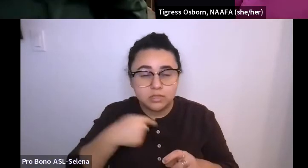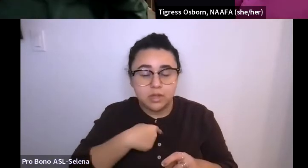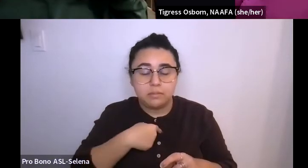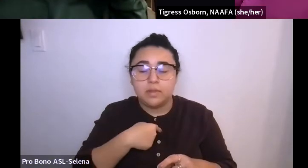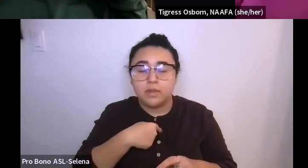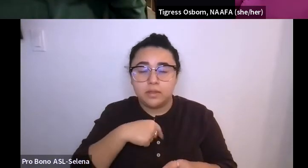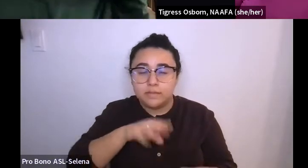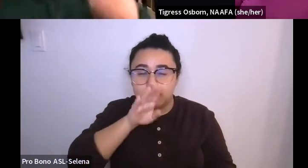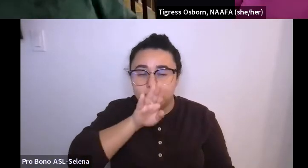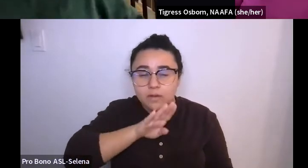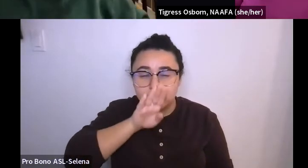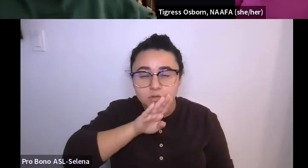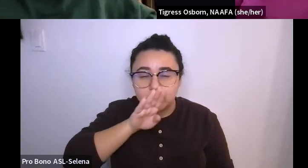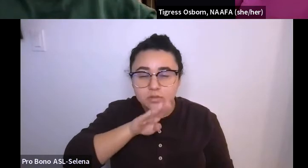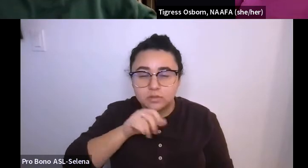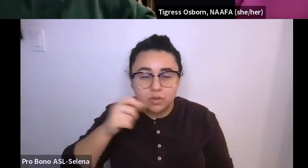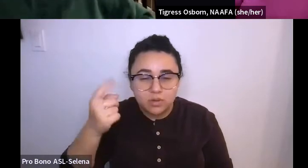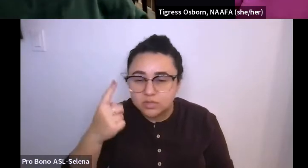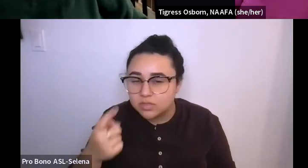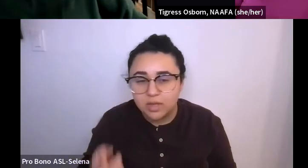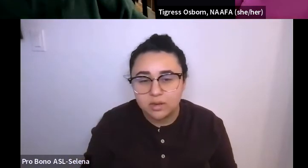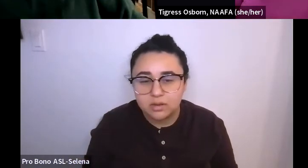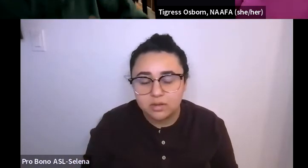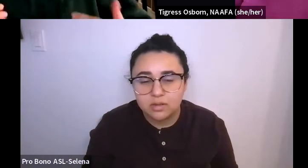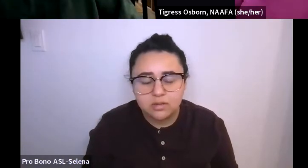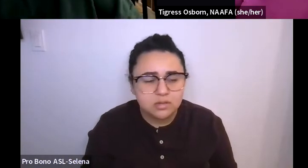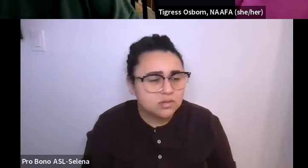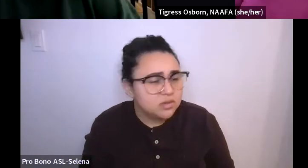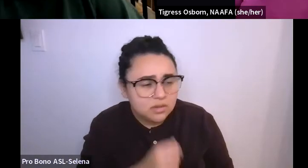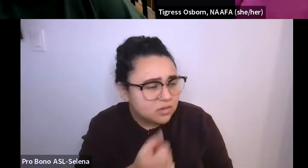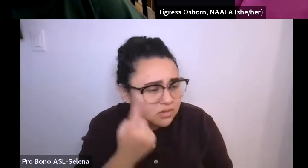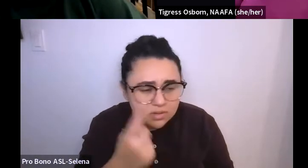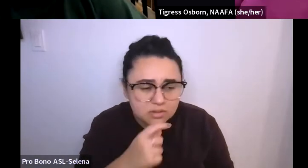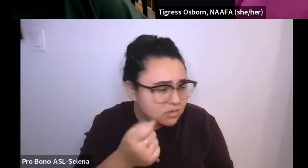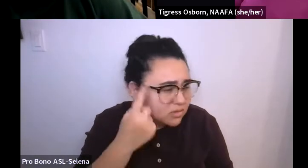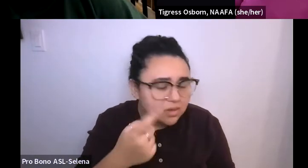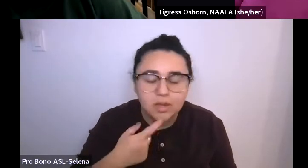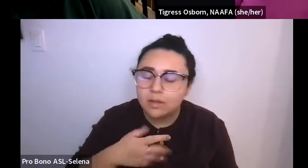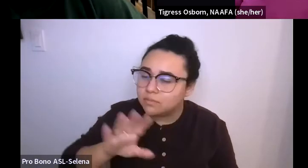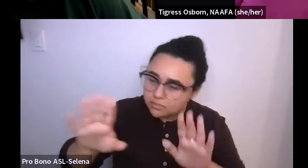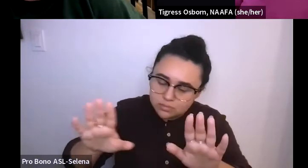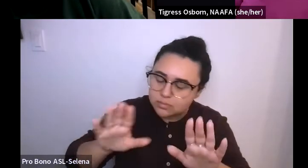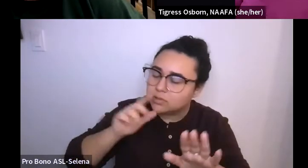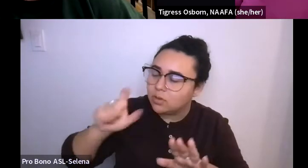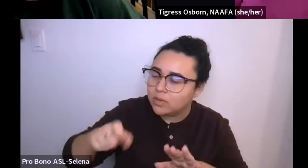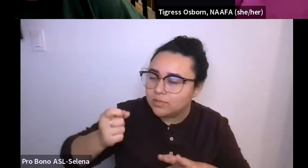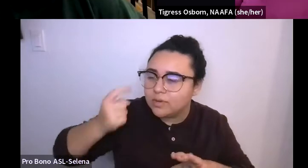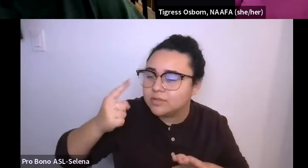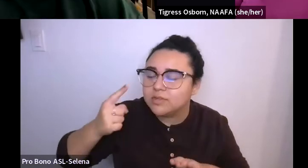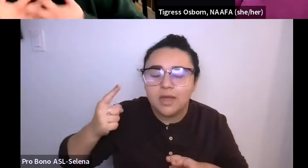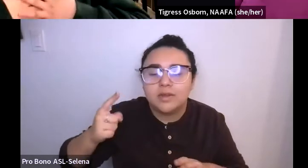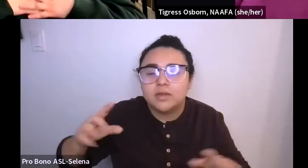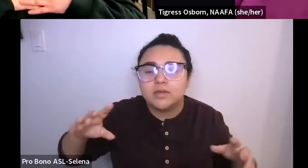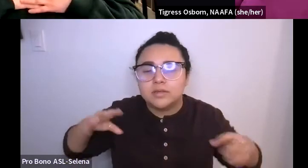that they're frustrated that they don't understand it. And what I keep coming back to is saying, you don't have to understand it. You just have to accept it.